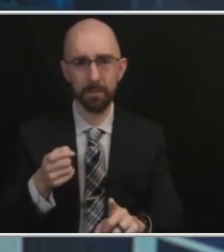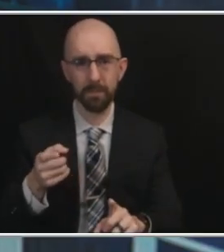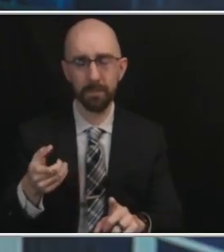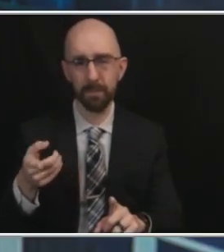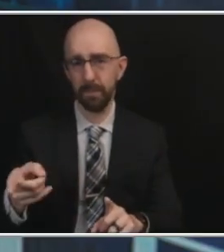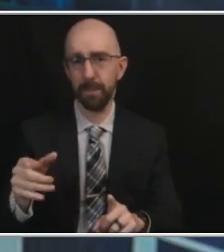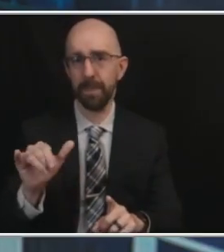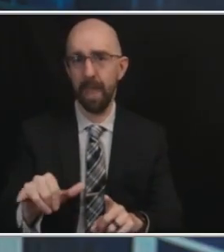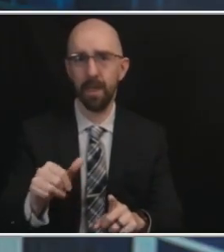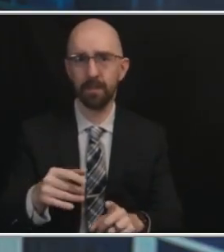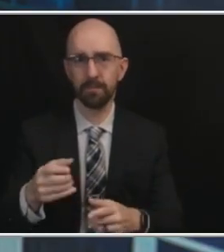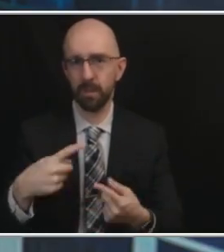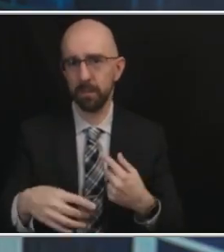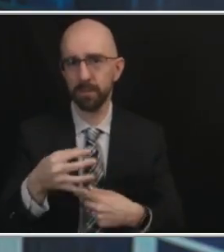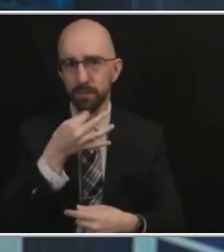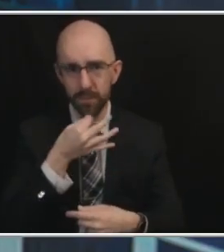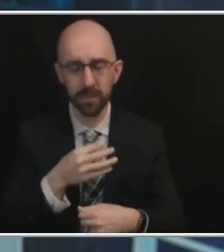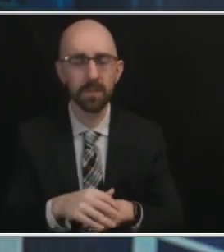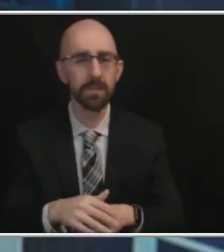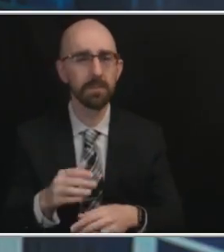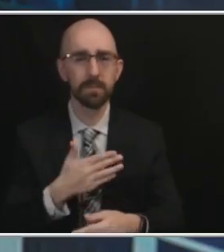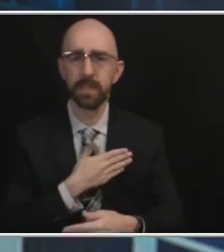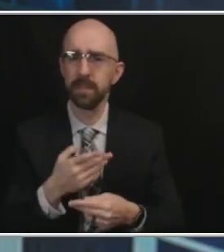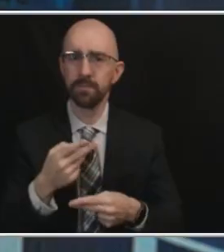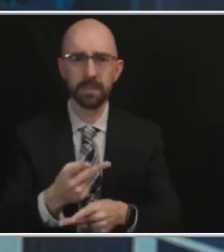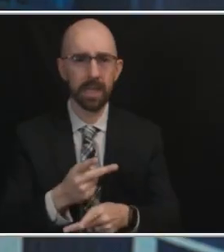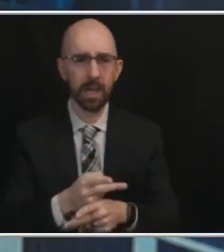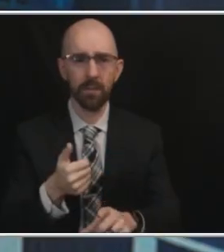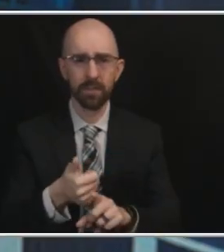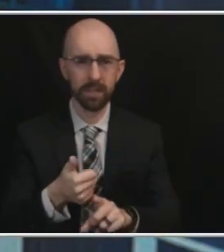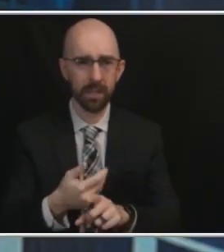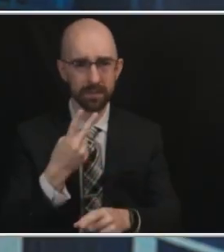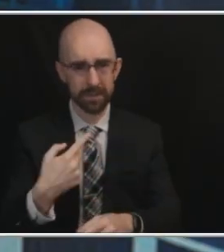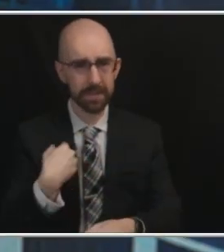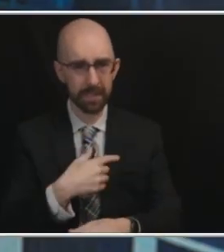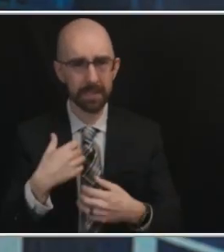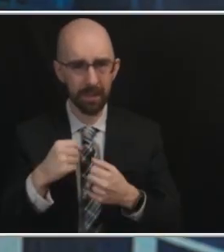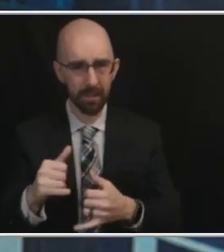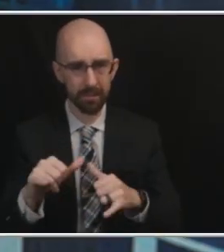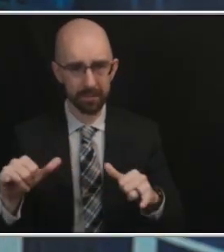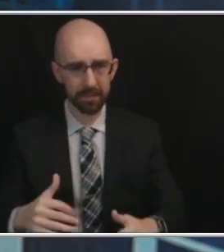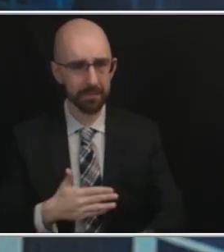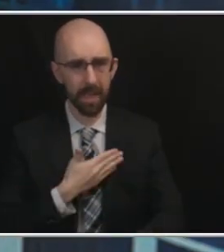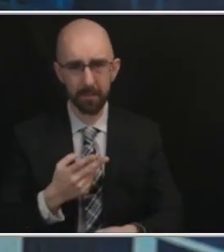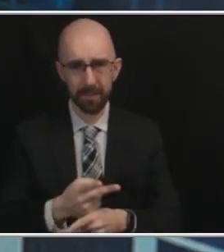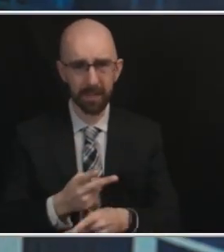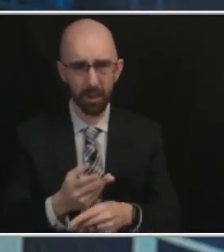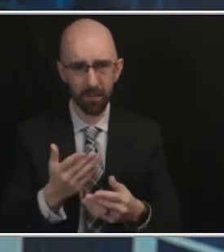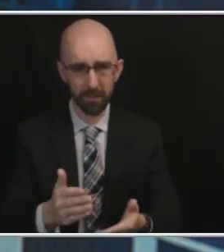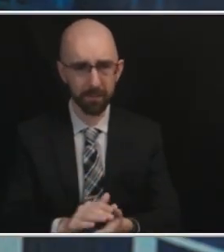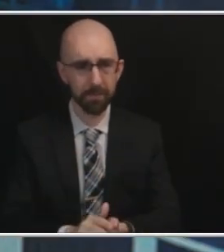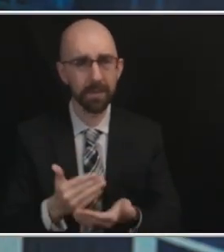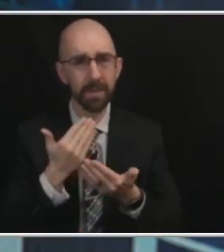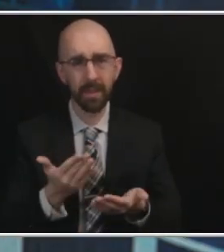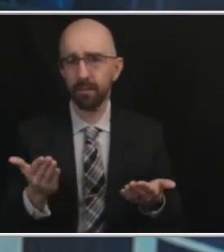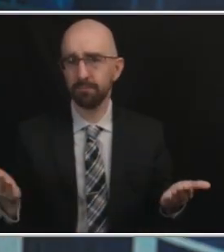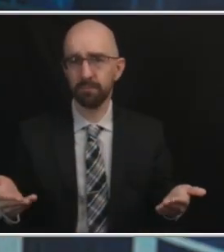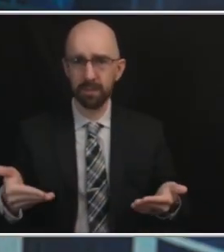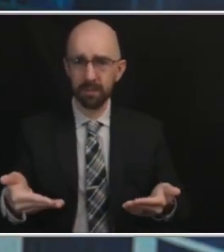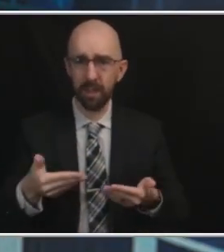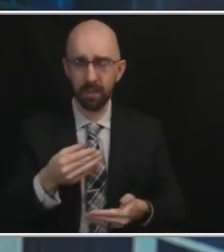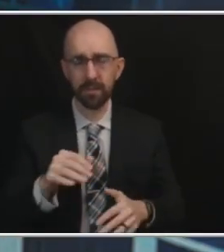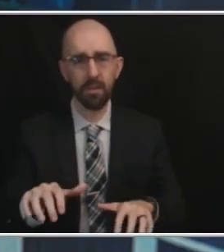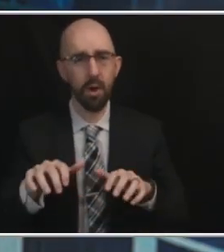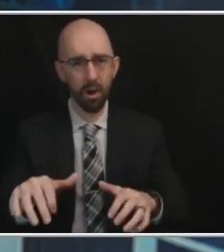So please take care of yourself. Come see us at the health system. We're glad to take care of you. Thanks again to all our guests and to our audience. And remember,